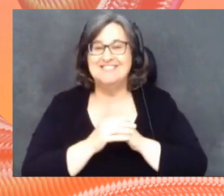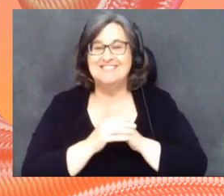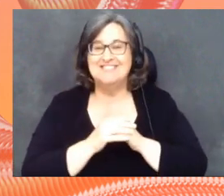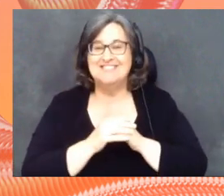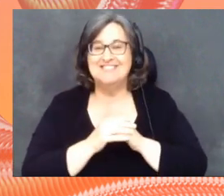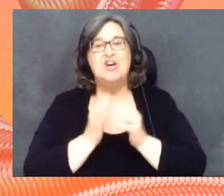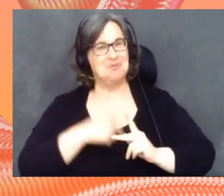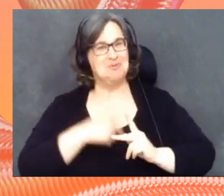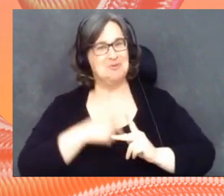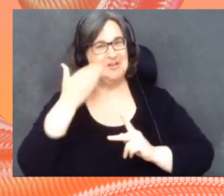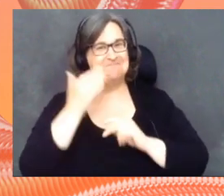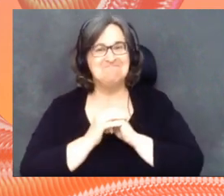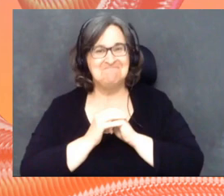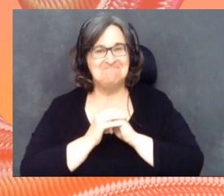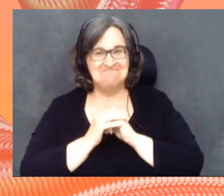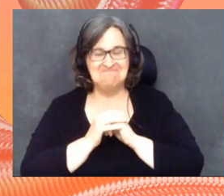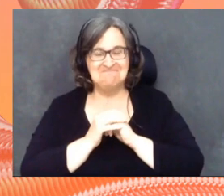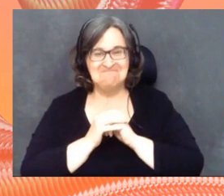we know.